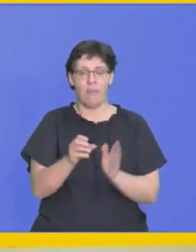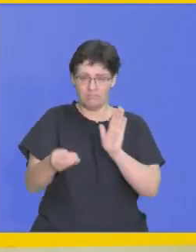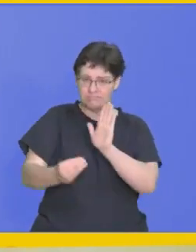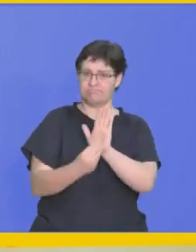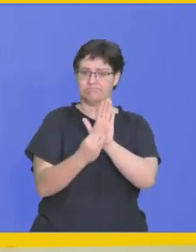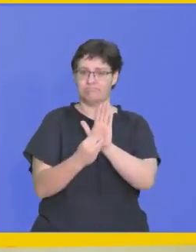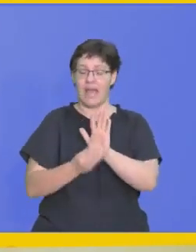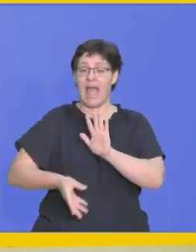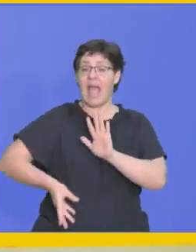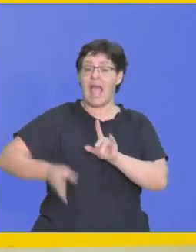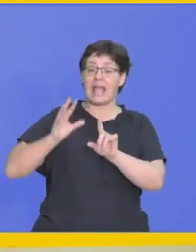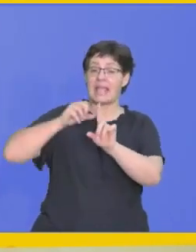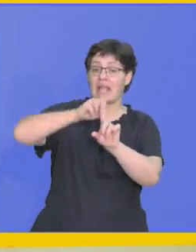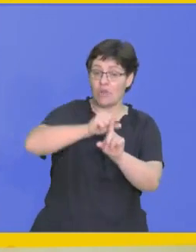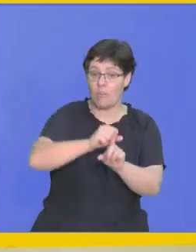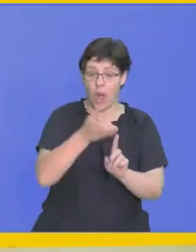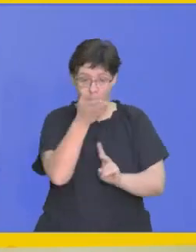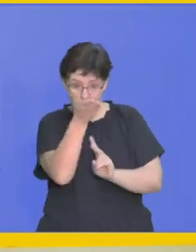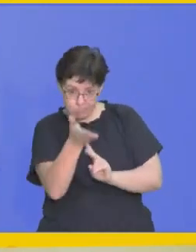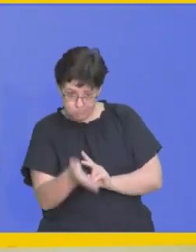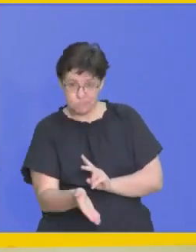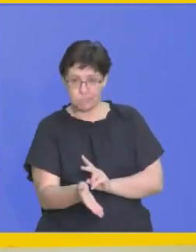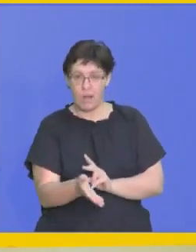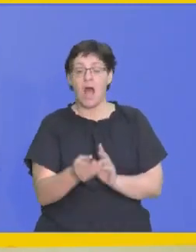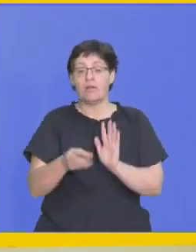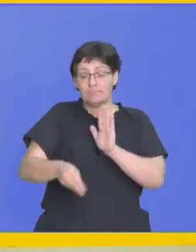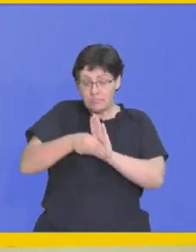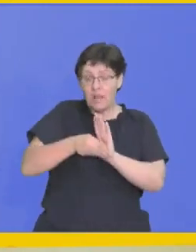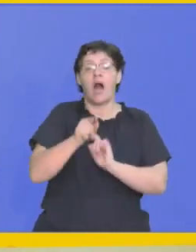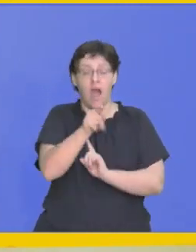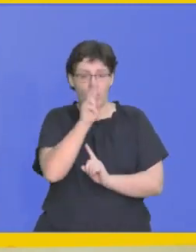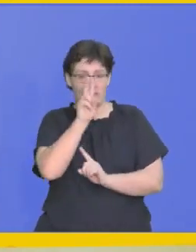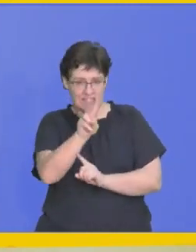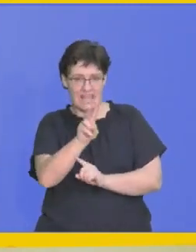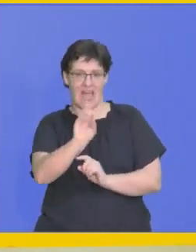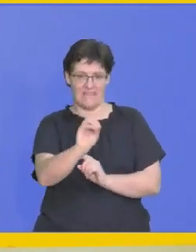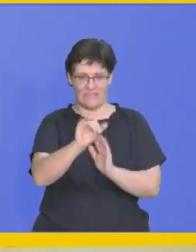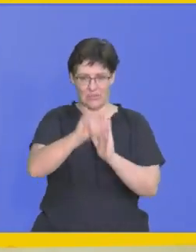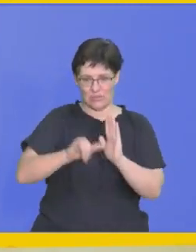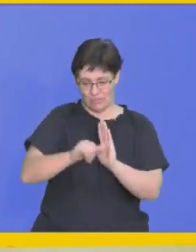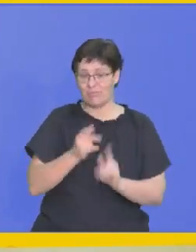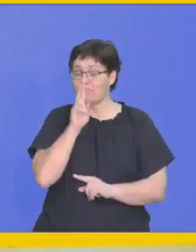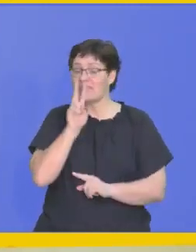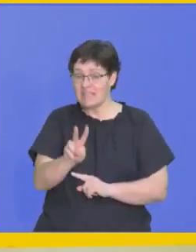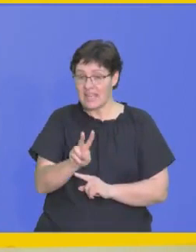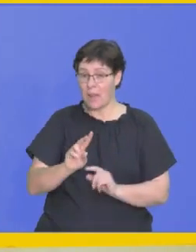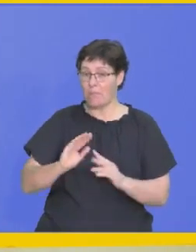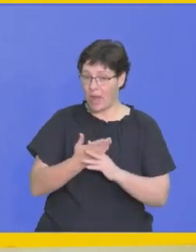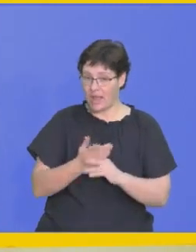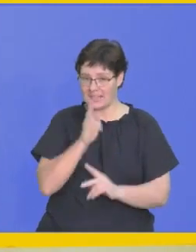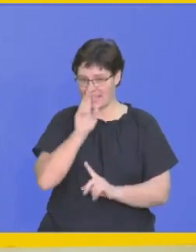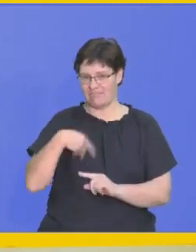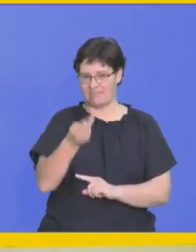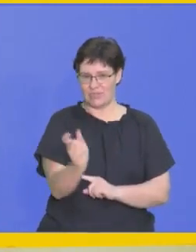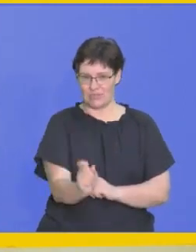videos on there, so if you missed any of the shows, do subscribe and you'll catch all of the revision on that channel. So let's take a quick break and we'll